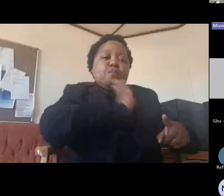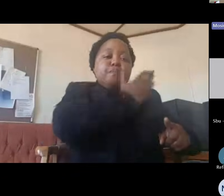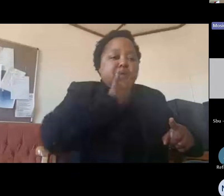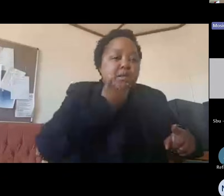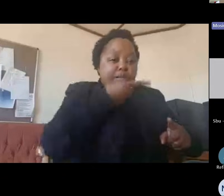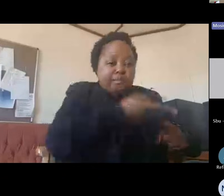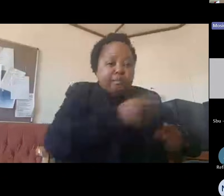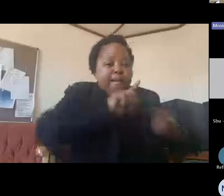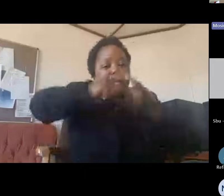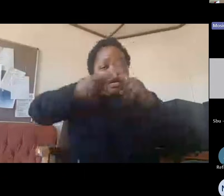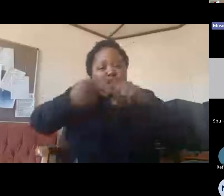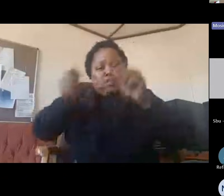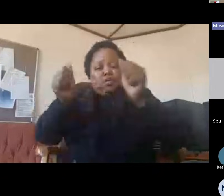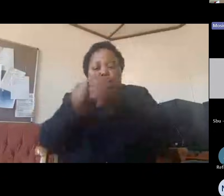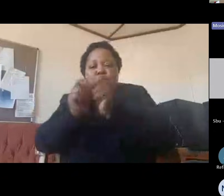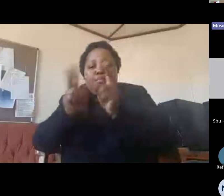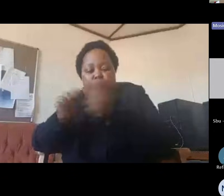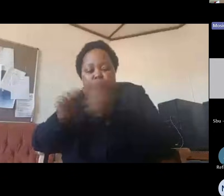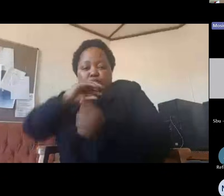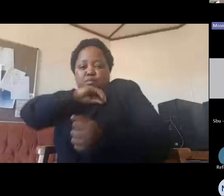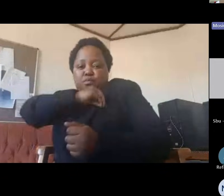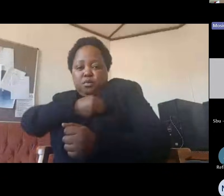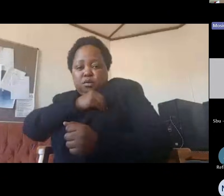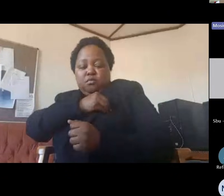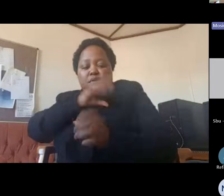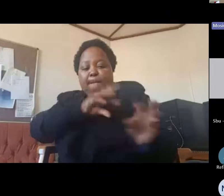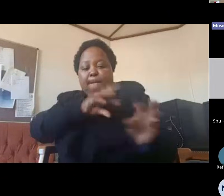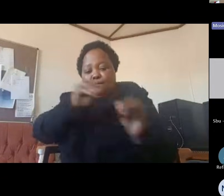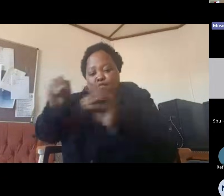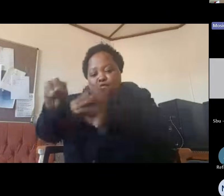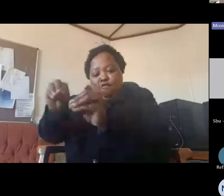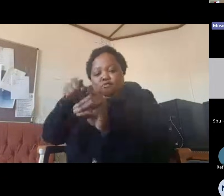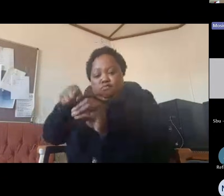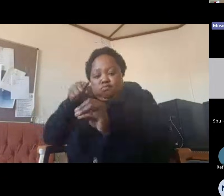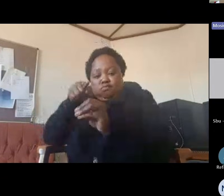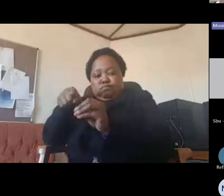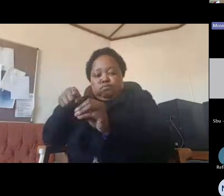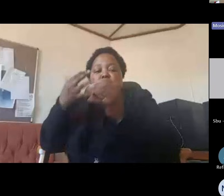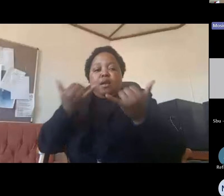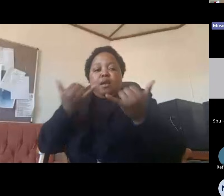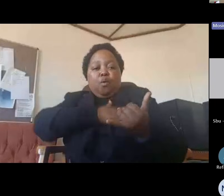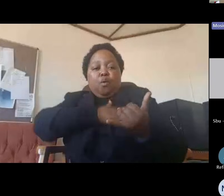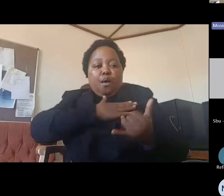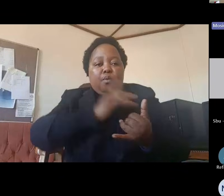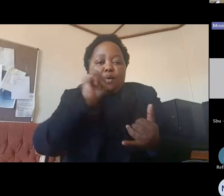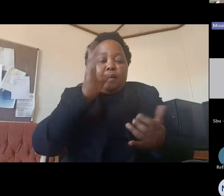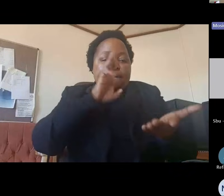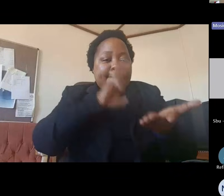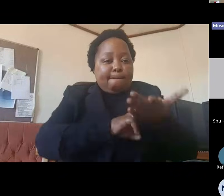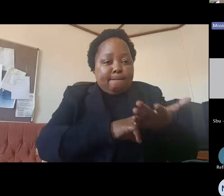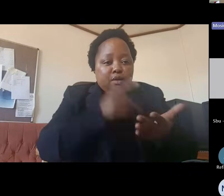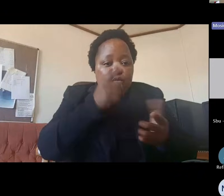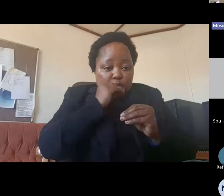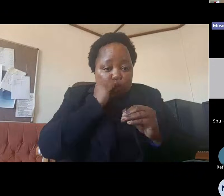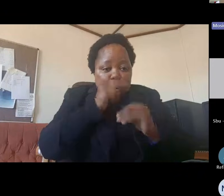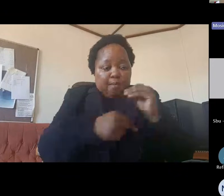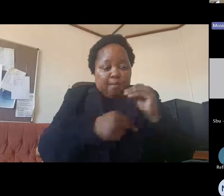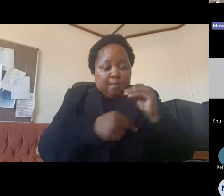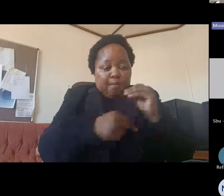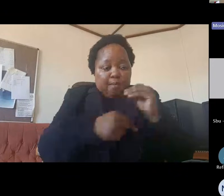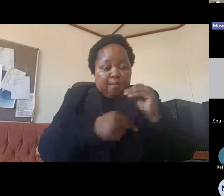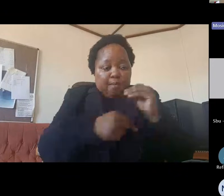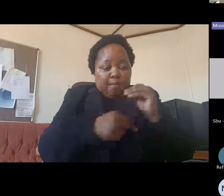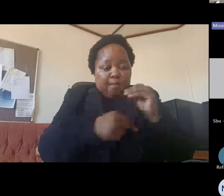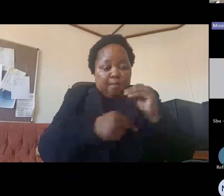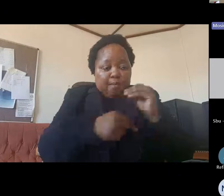those people living with disability. I think generally that's what Member Murao has touched on. We would remember that we